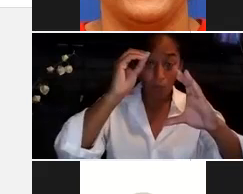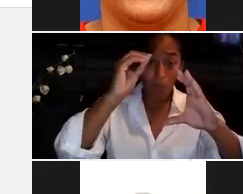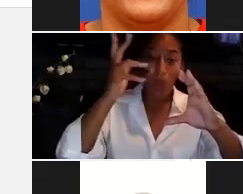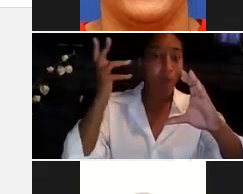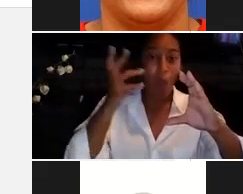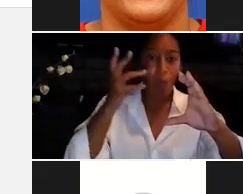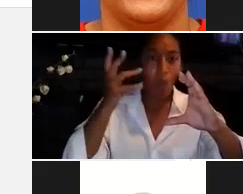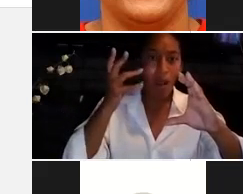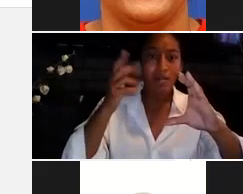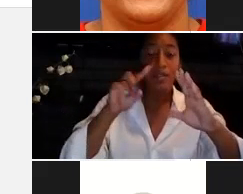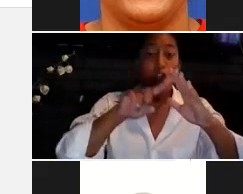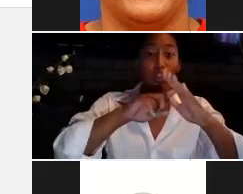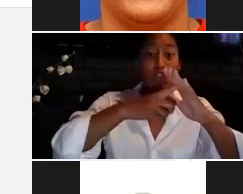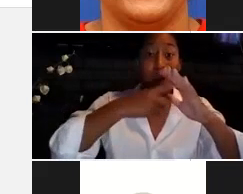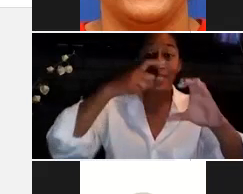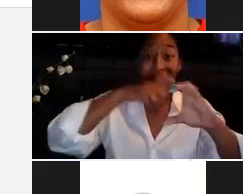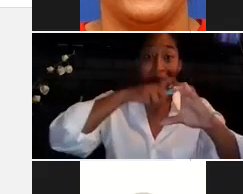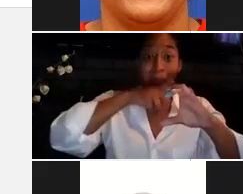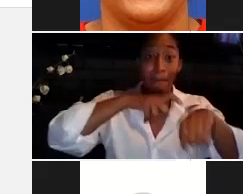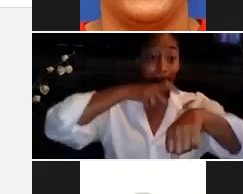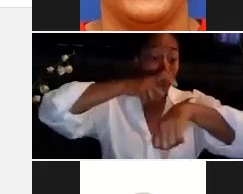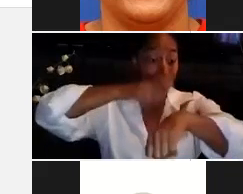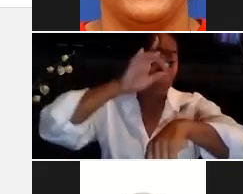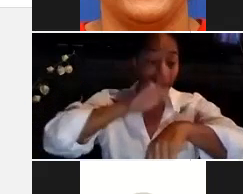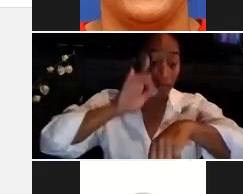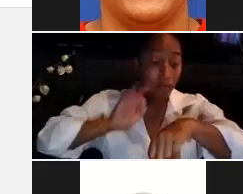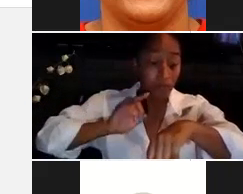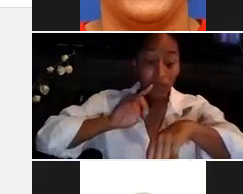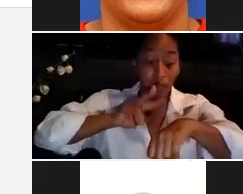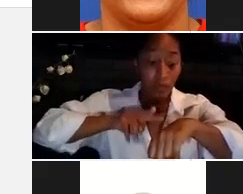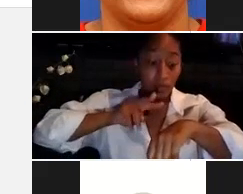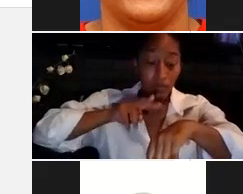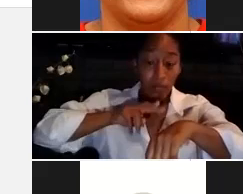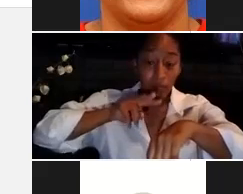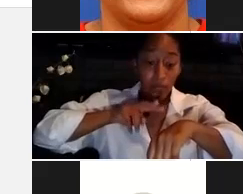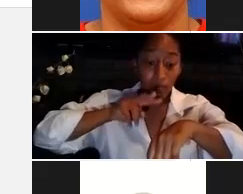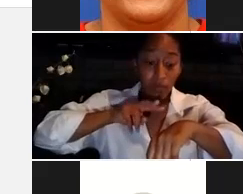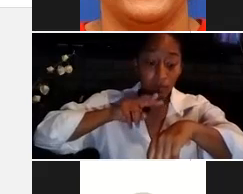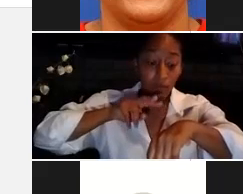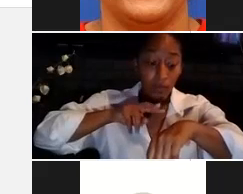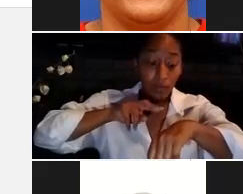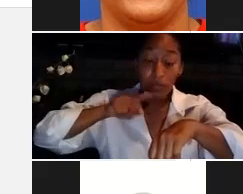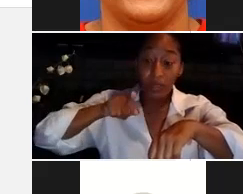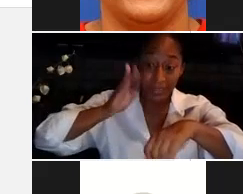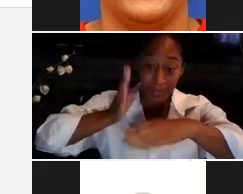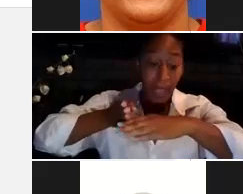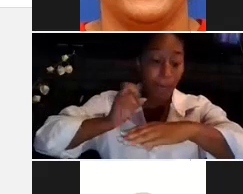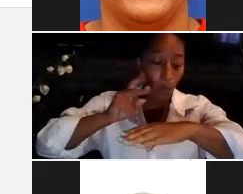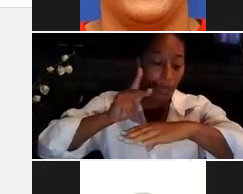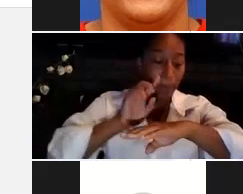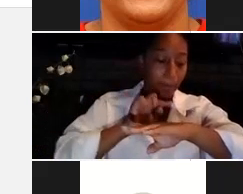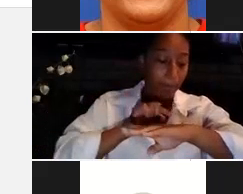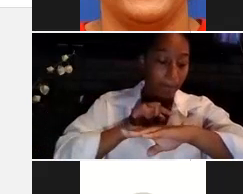object moves, we start up the stopwatch and keep track of how much time elapsed. All right. And